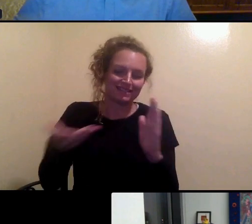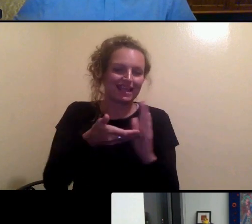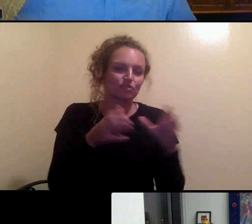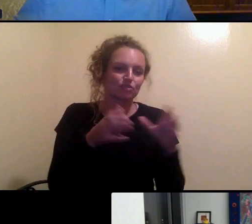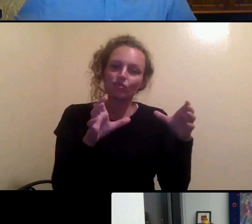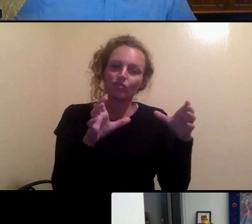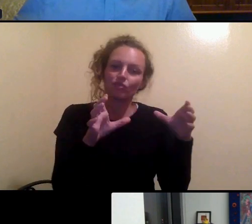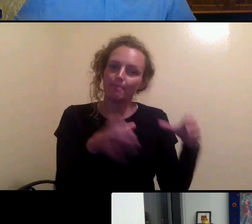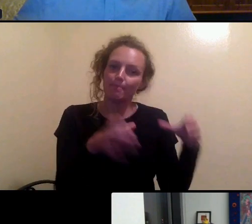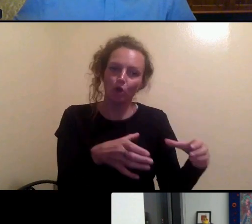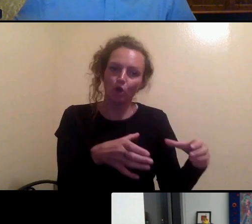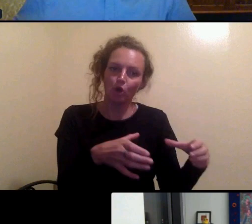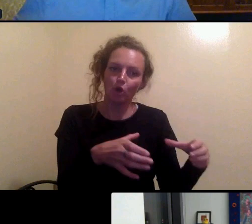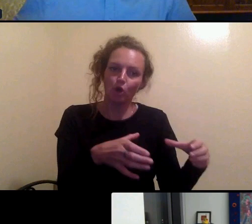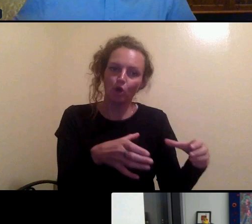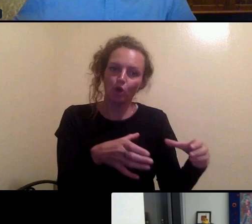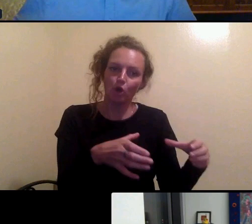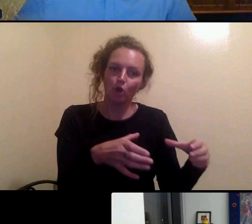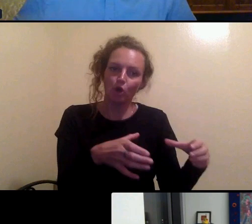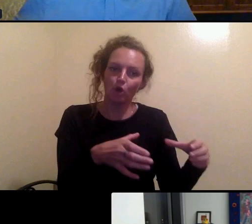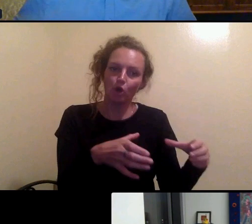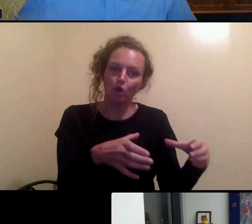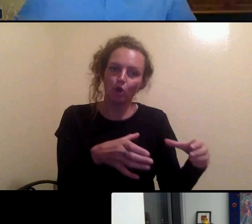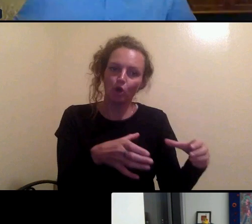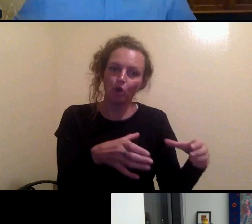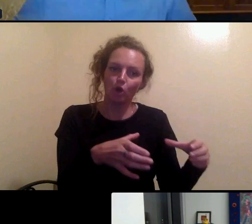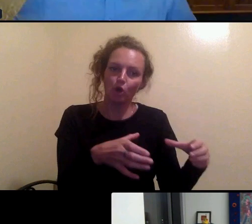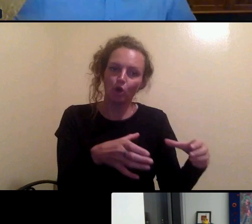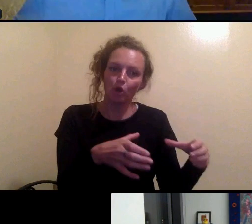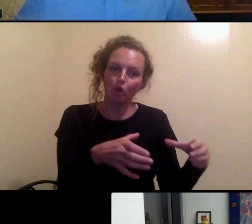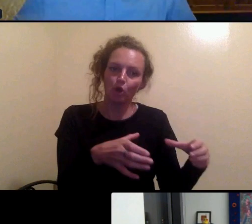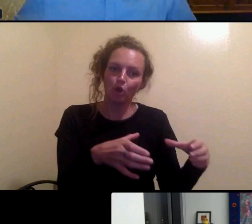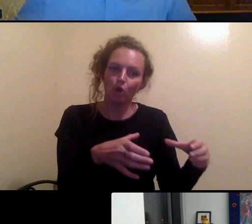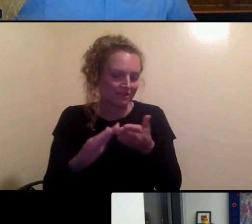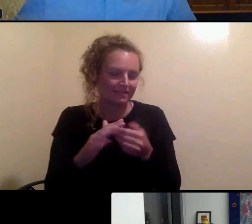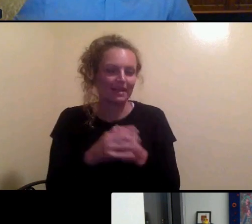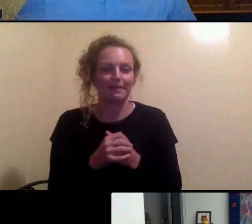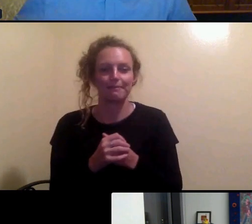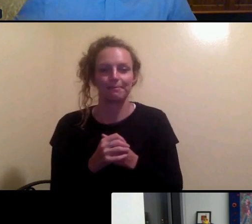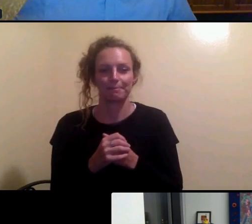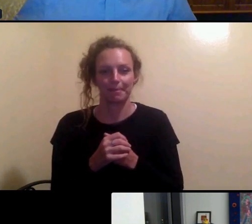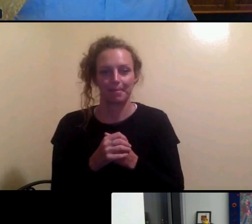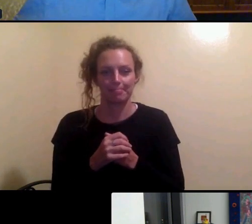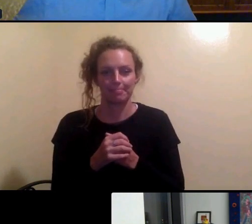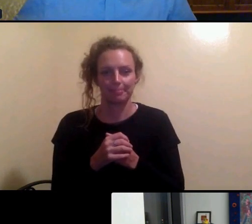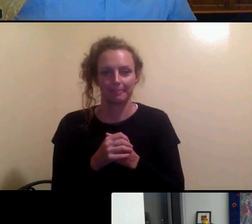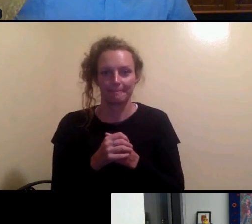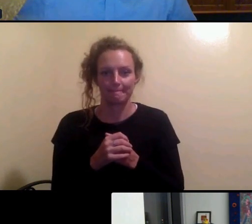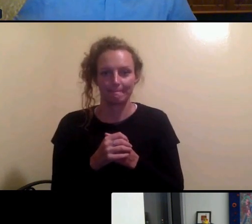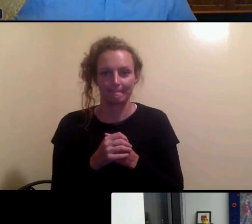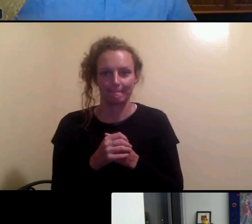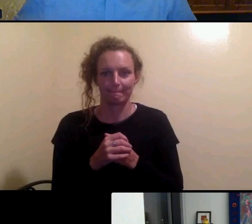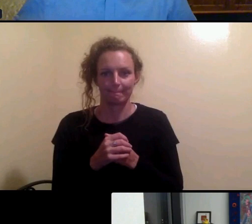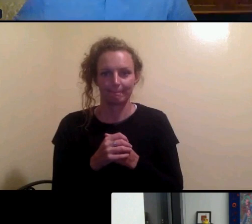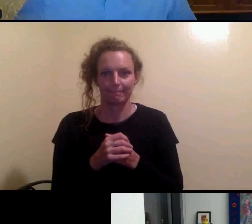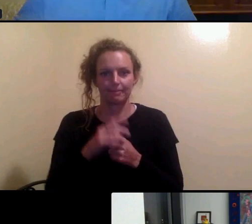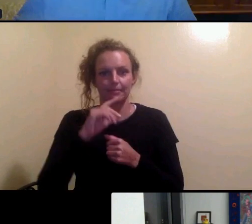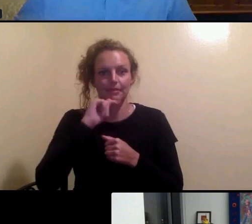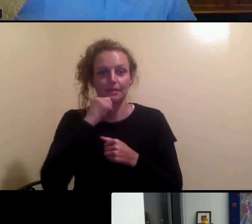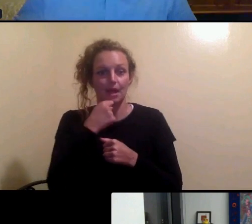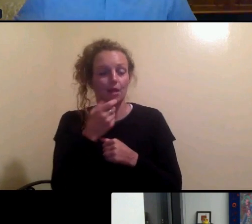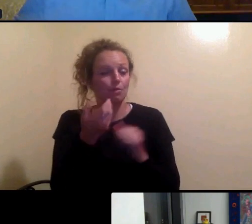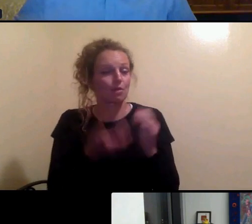we'll come to that on Thursday in another panel that I'm on. So yeah, good. Thank you. I will just add one sentence that I think that we